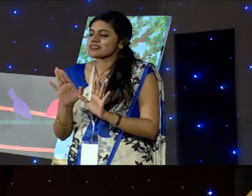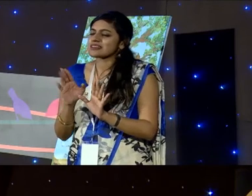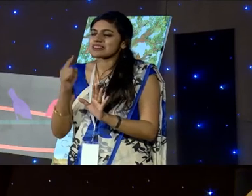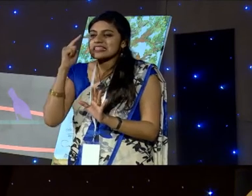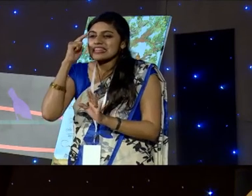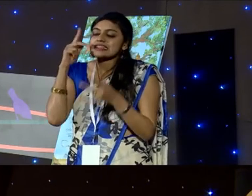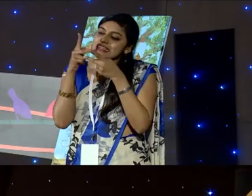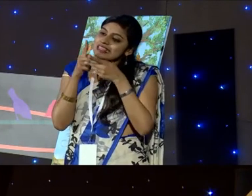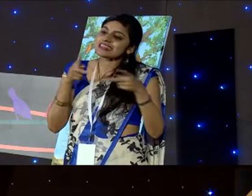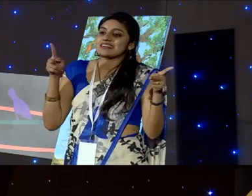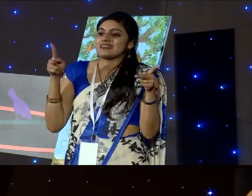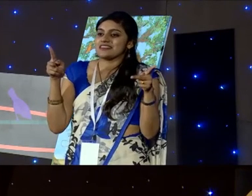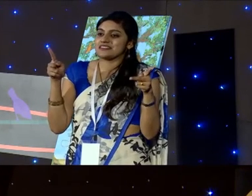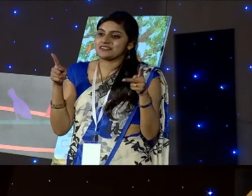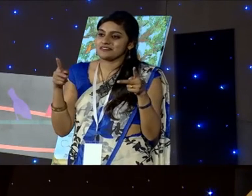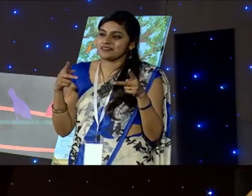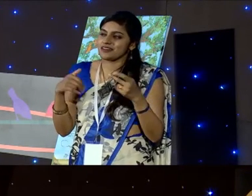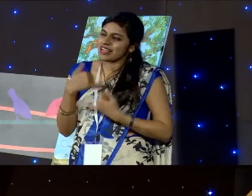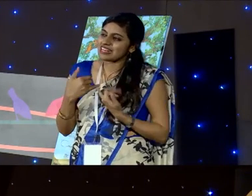different aspects of the world.